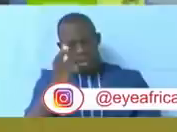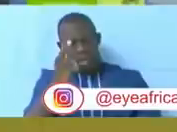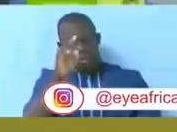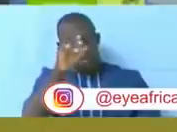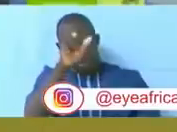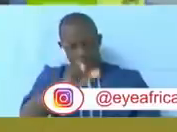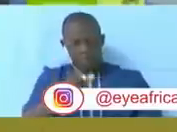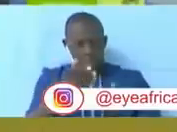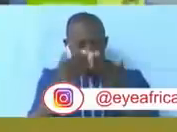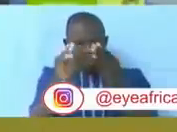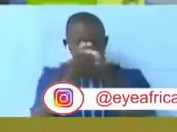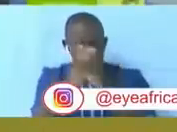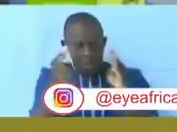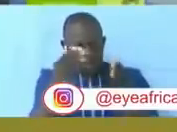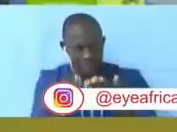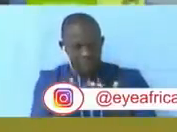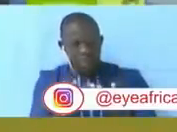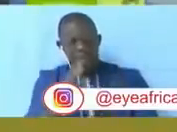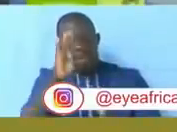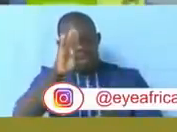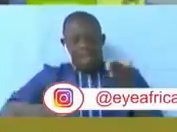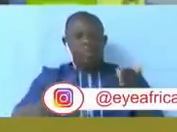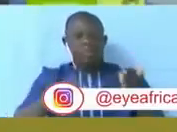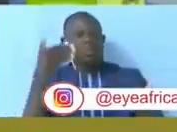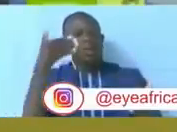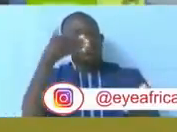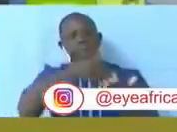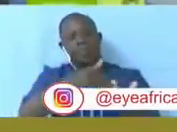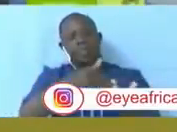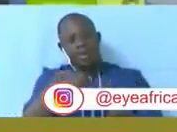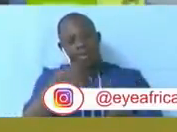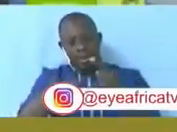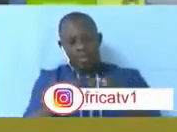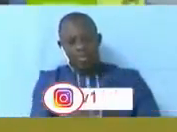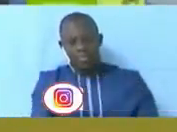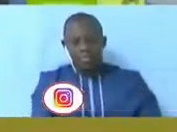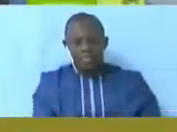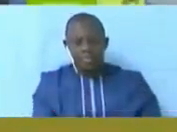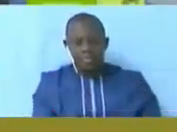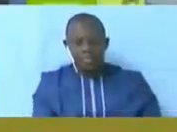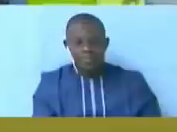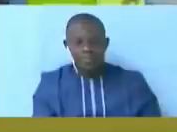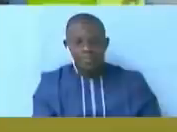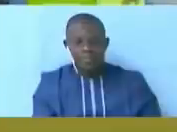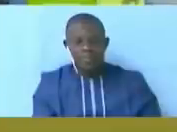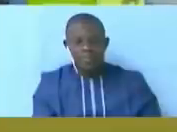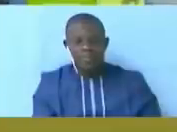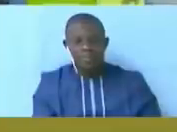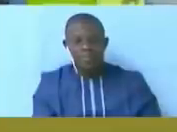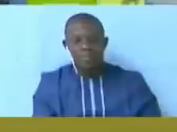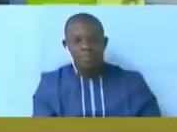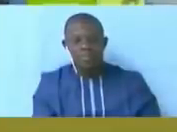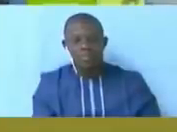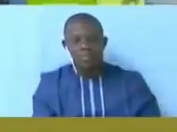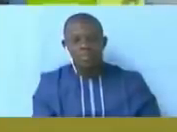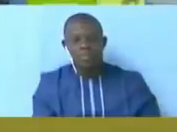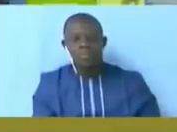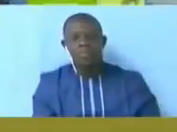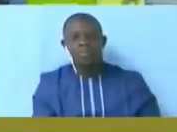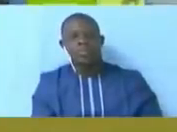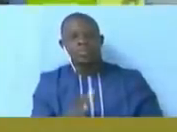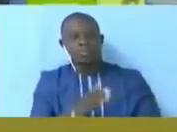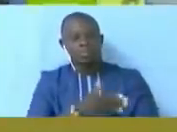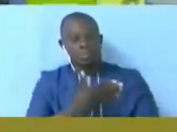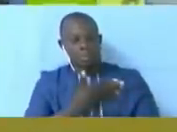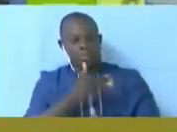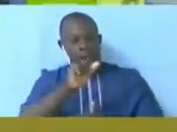pare. Wokola lo nyin kaunata. There was then a pending appeal before the Gambia Court of Appeal against the ruling of Justice Monahan.